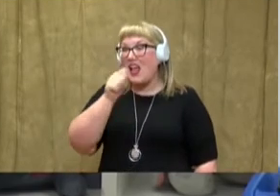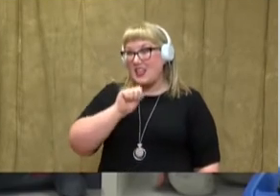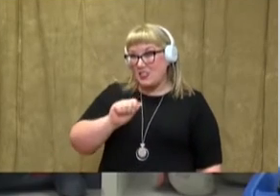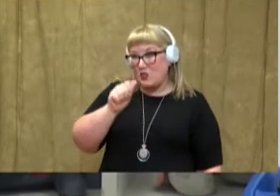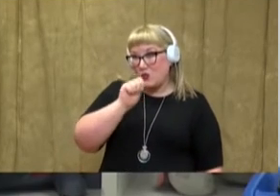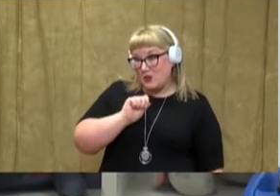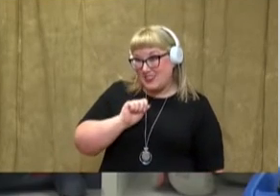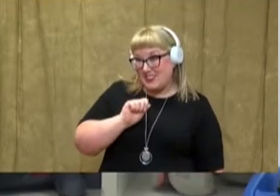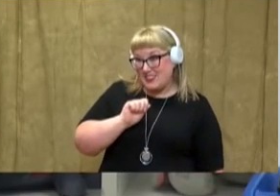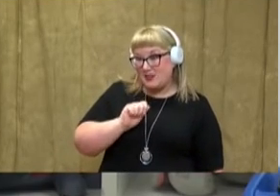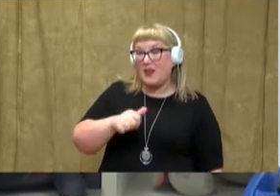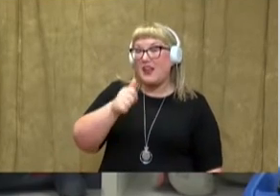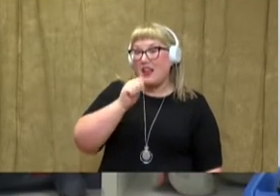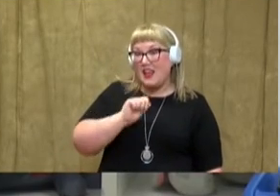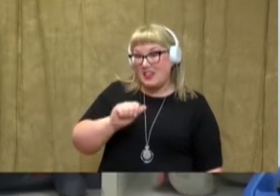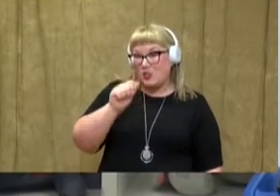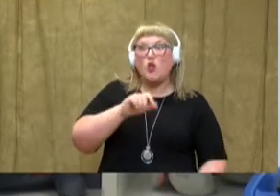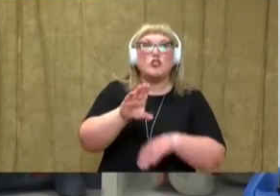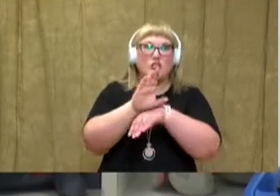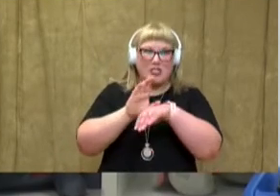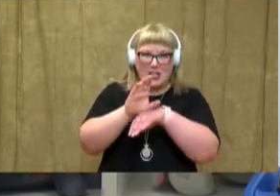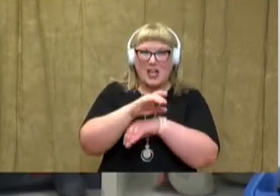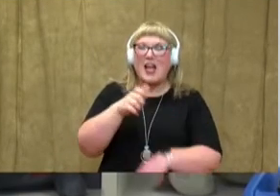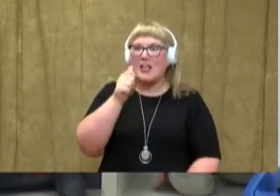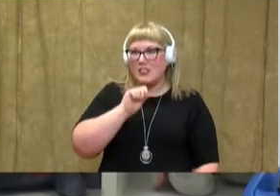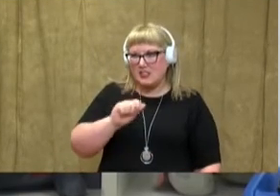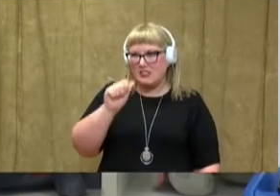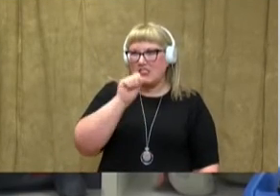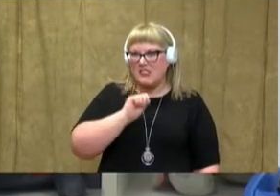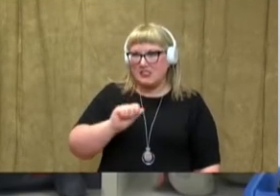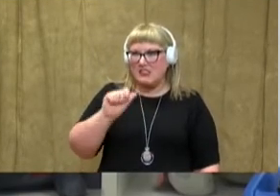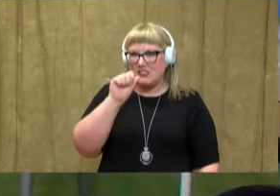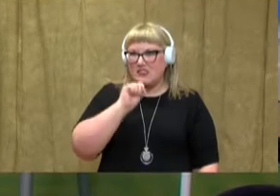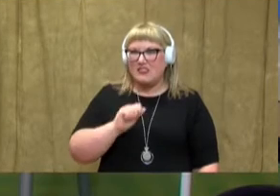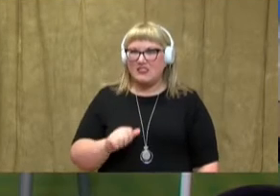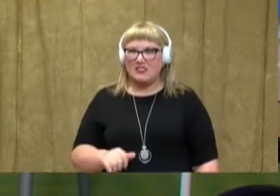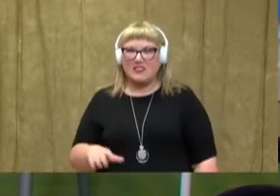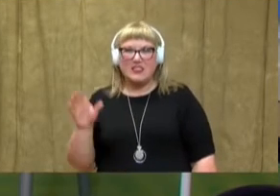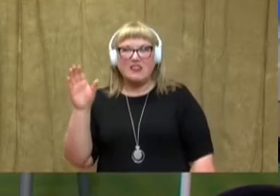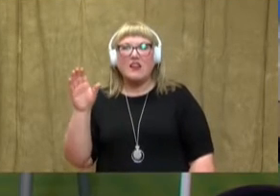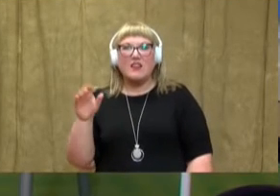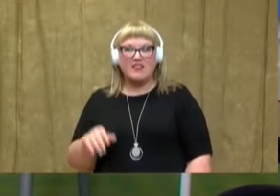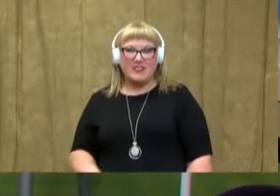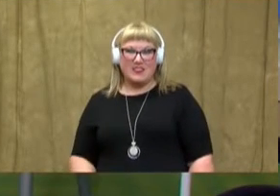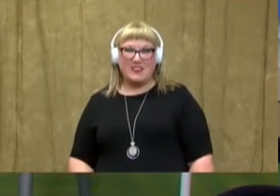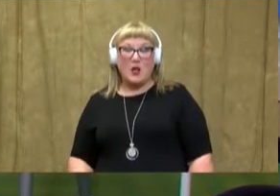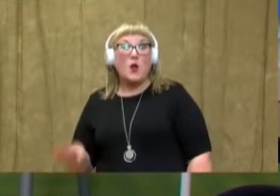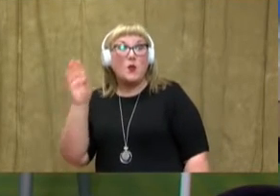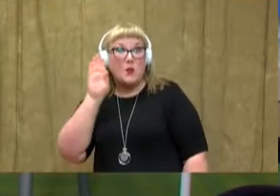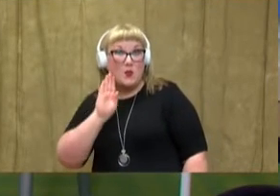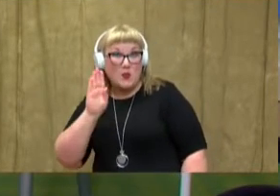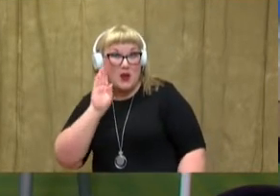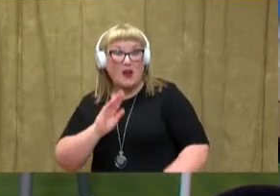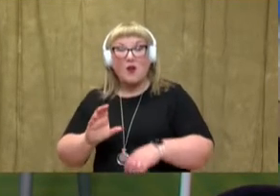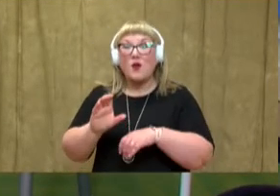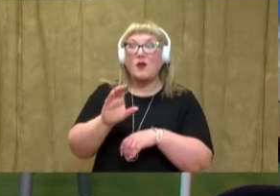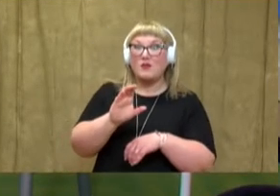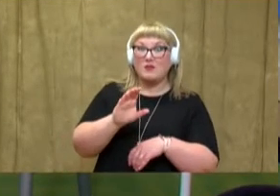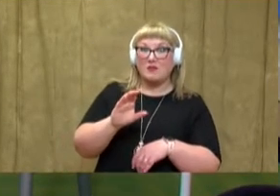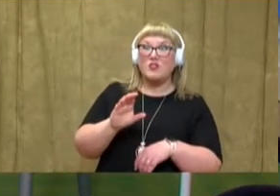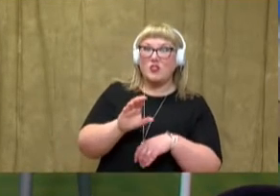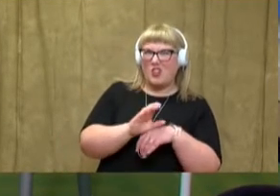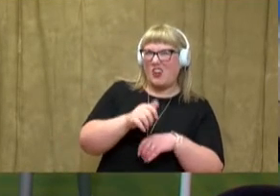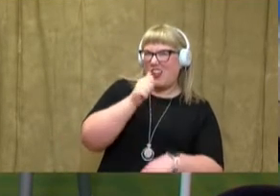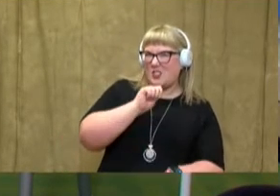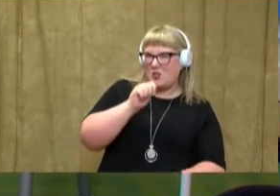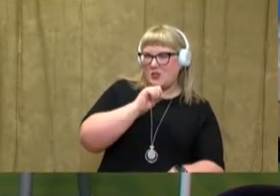Helado. Oh, the caterpillar ate that. La oruga ate that. Yes, in La Manzana too, the app, I remember that. If